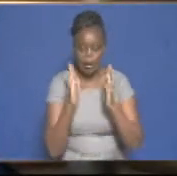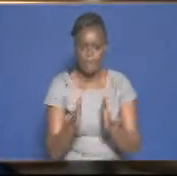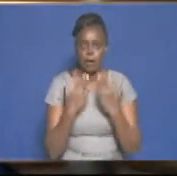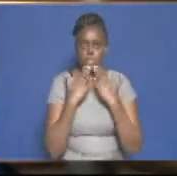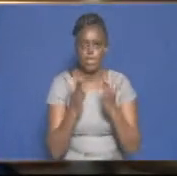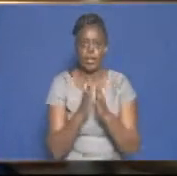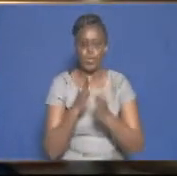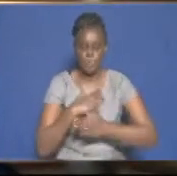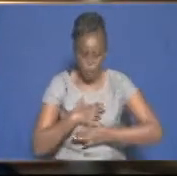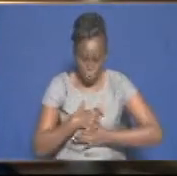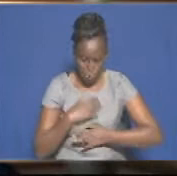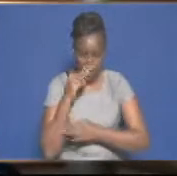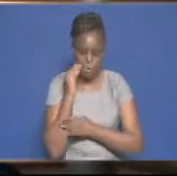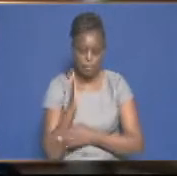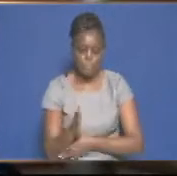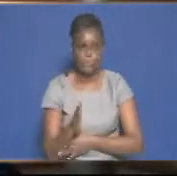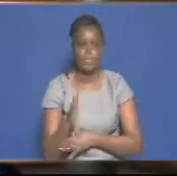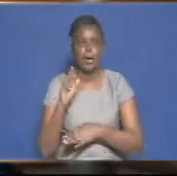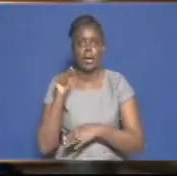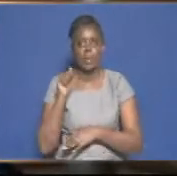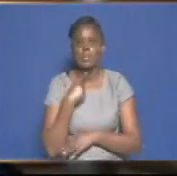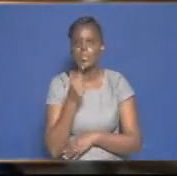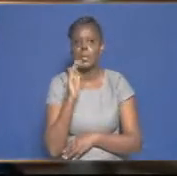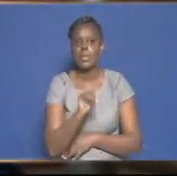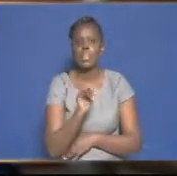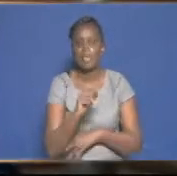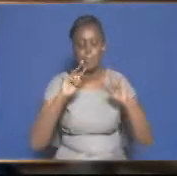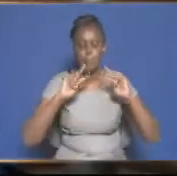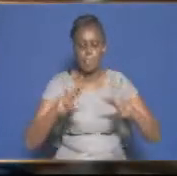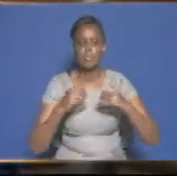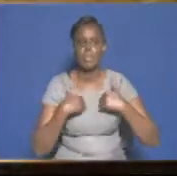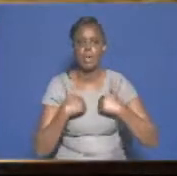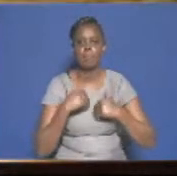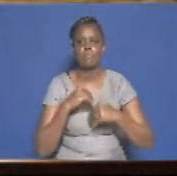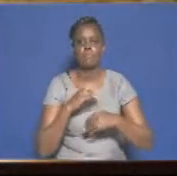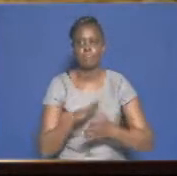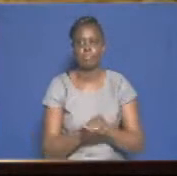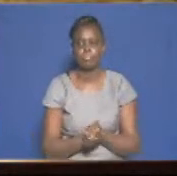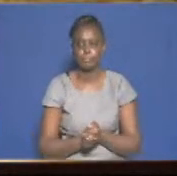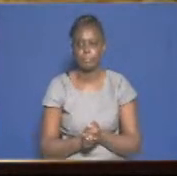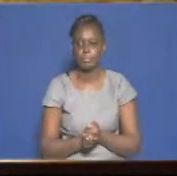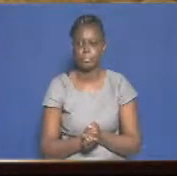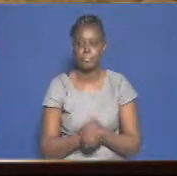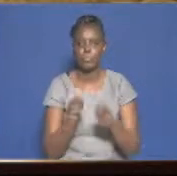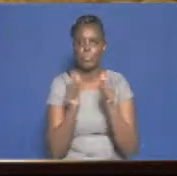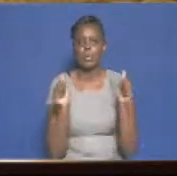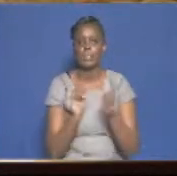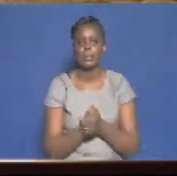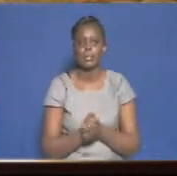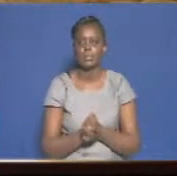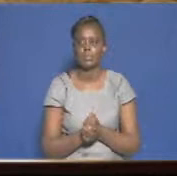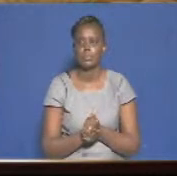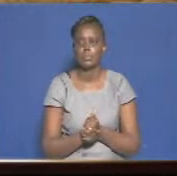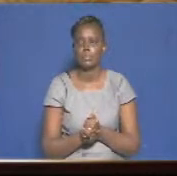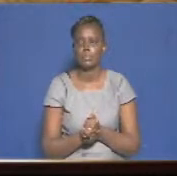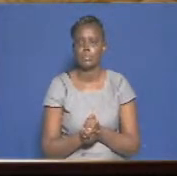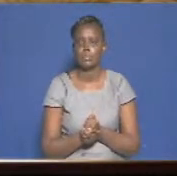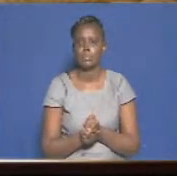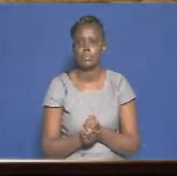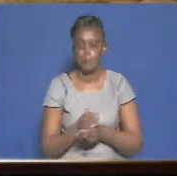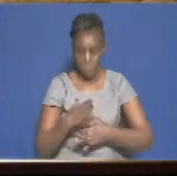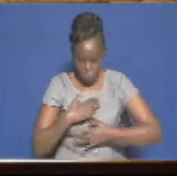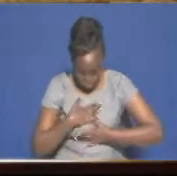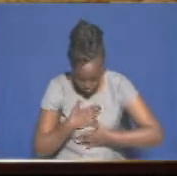Speaker. I want to say may his soul rest in eternal peace. Well, member for Alego